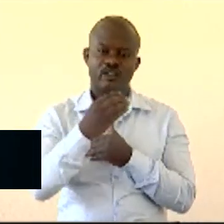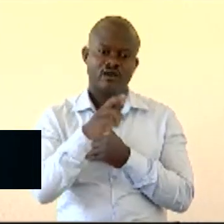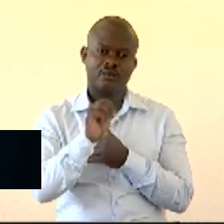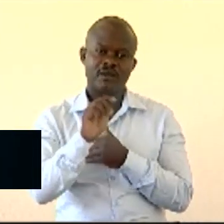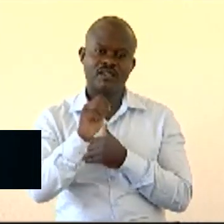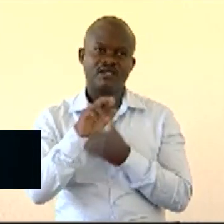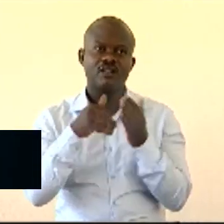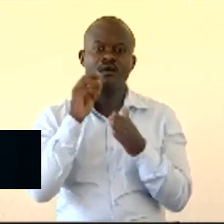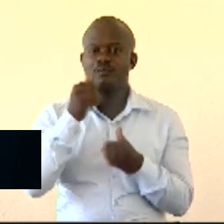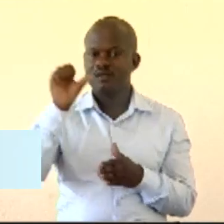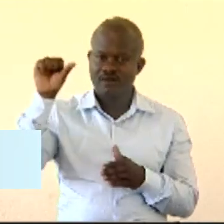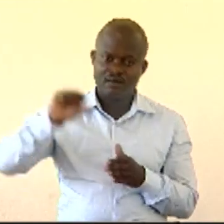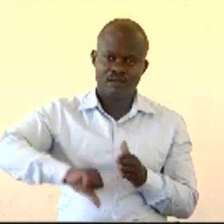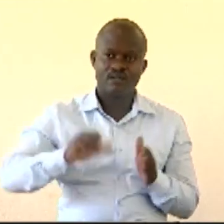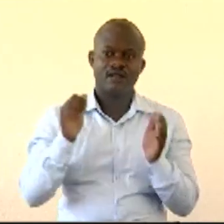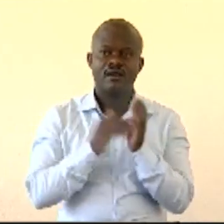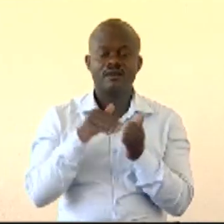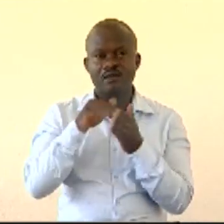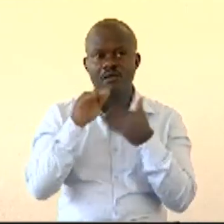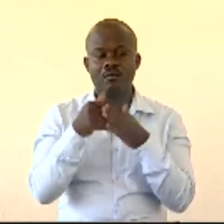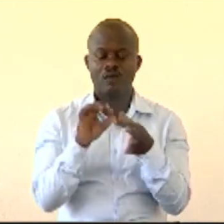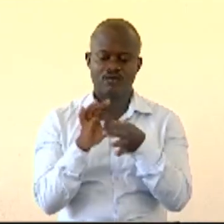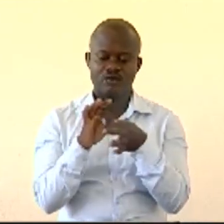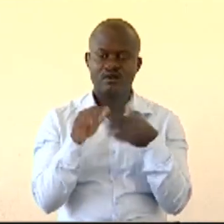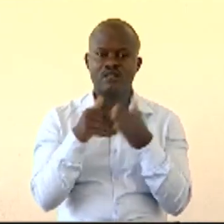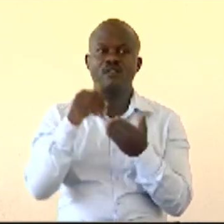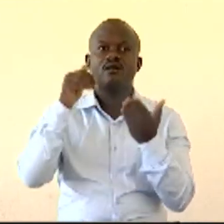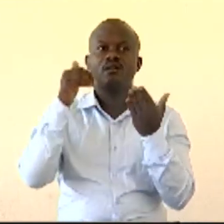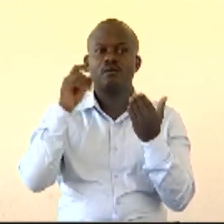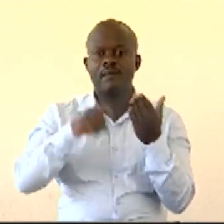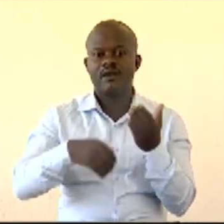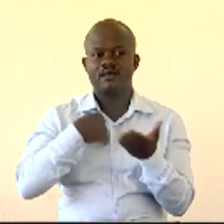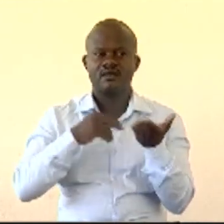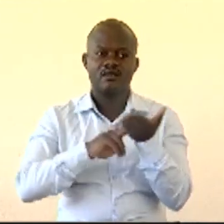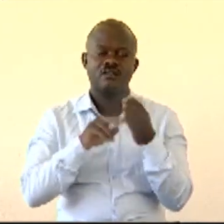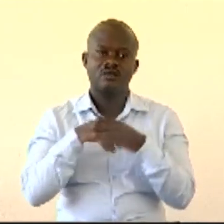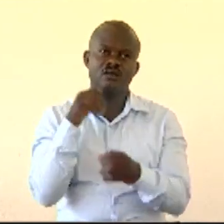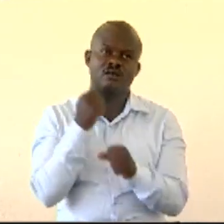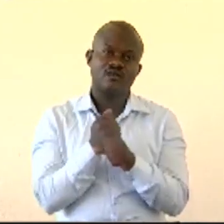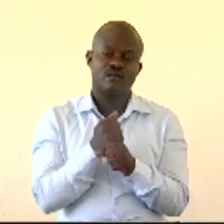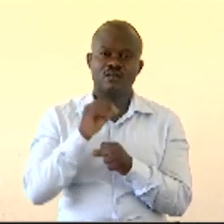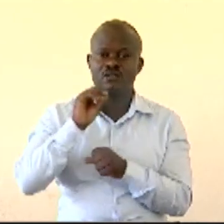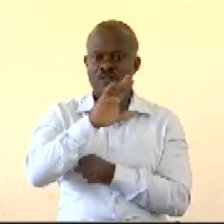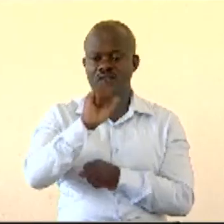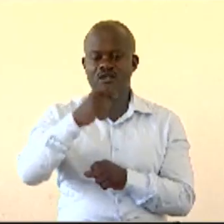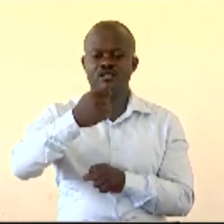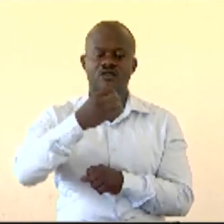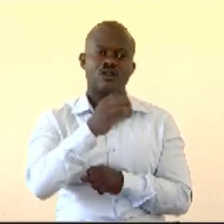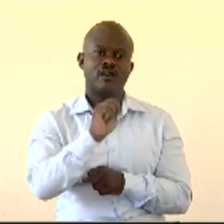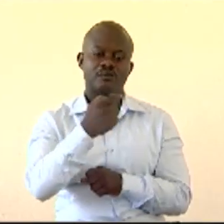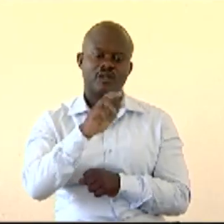be wrong. And the mole ratios, they are the ones we have to use to carry out right stoichiometric